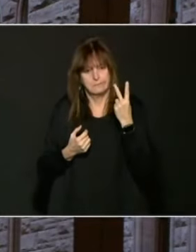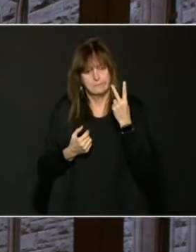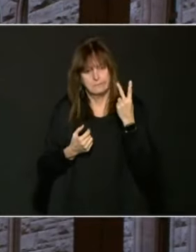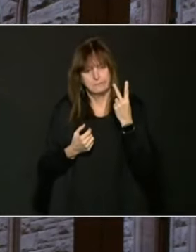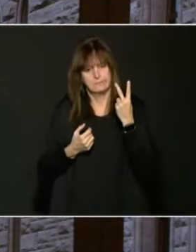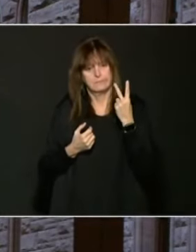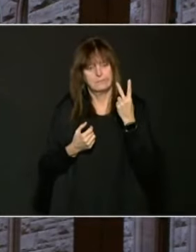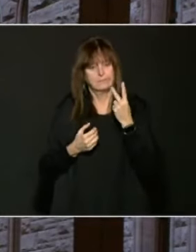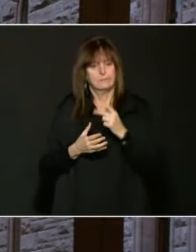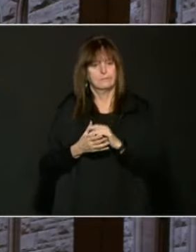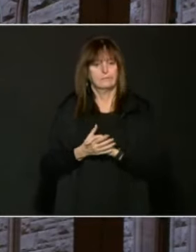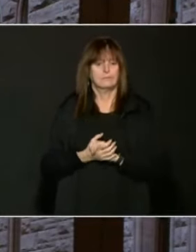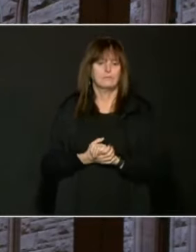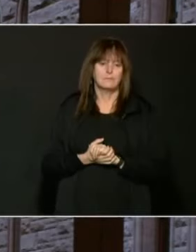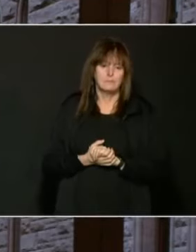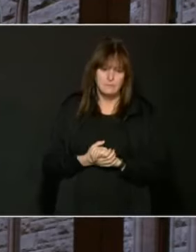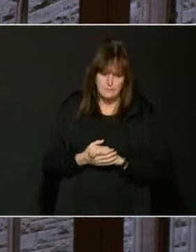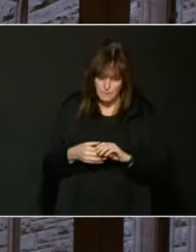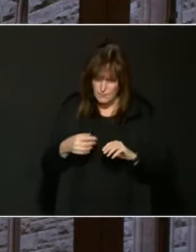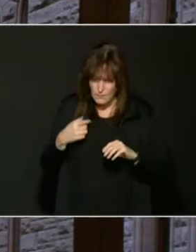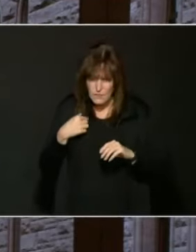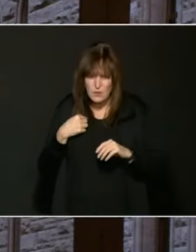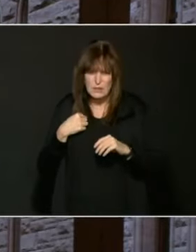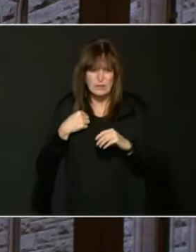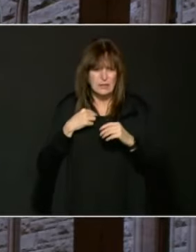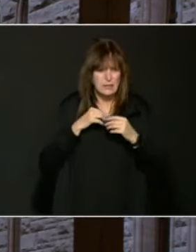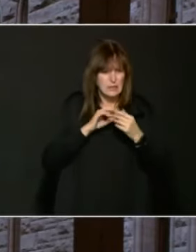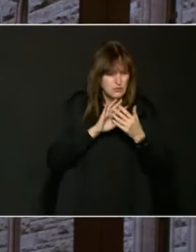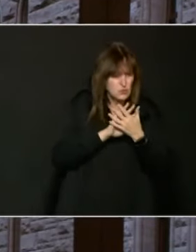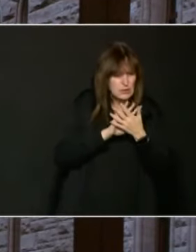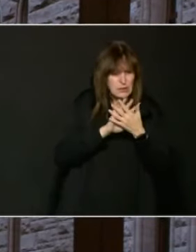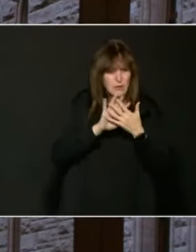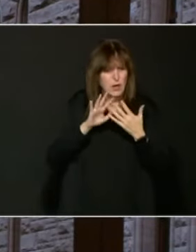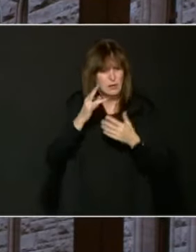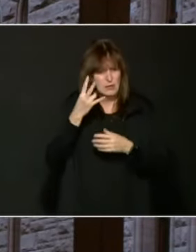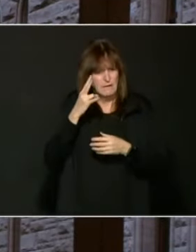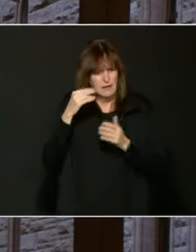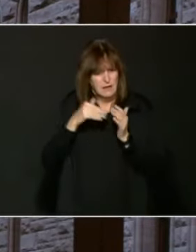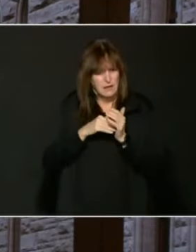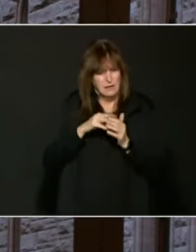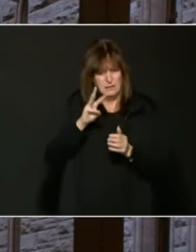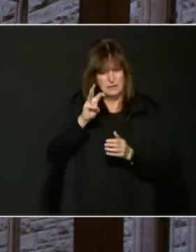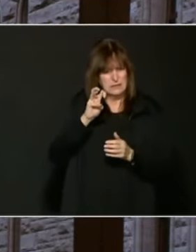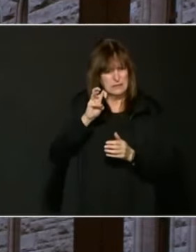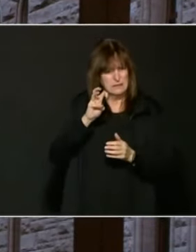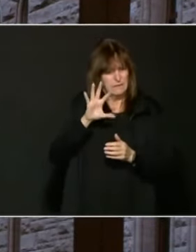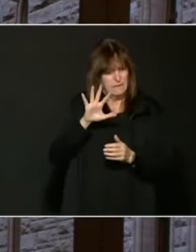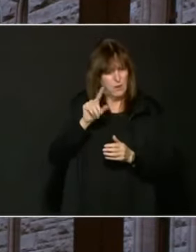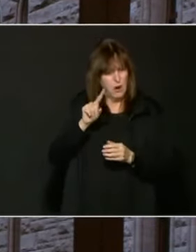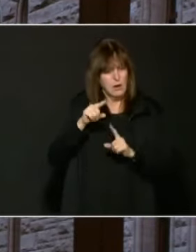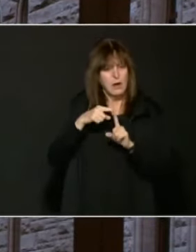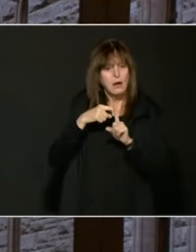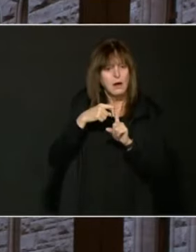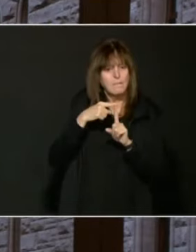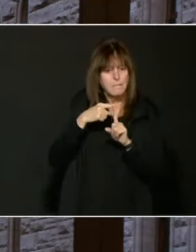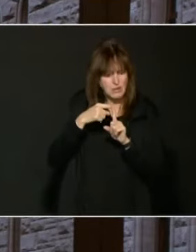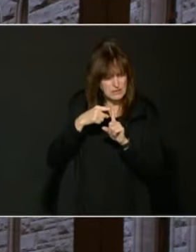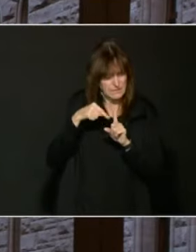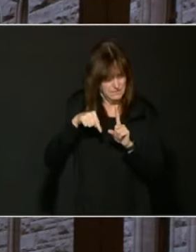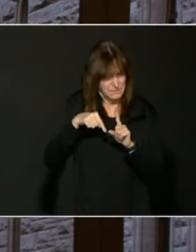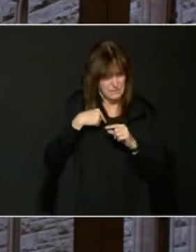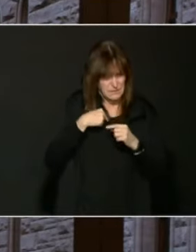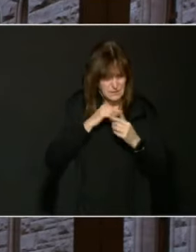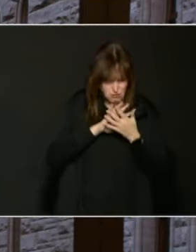screened 17,651 positive samples were screened, and we had a positivity rate as of this document